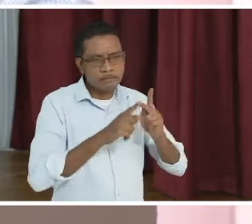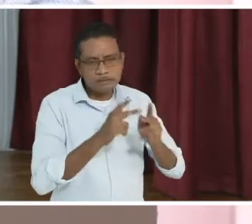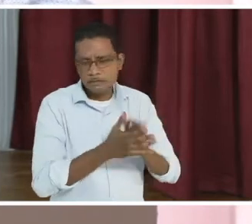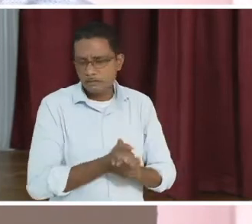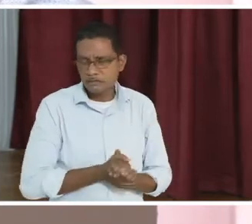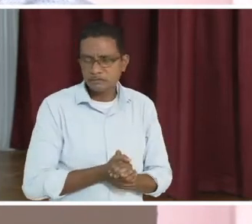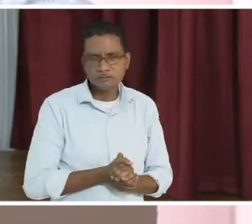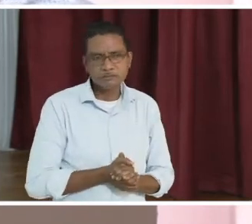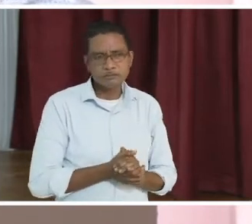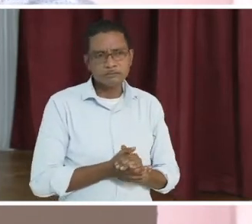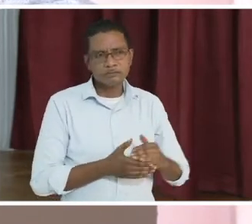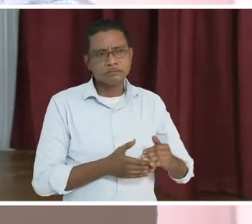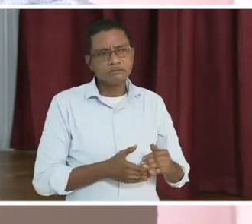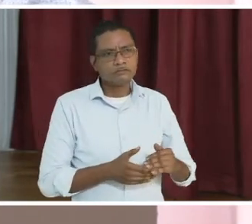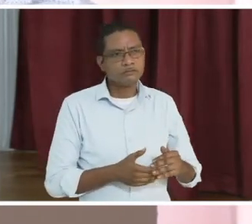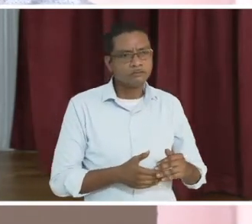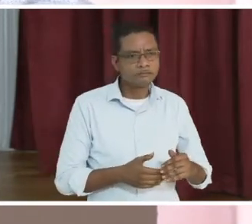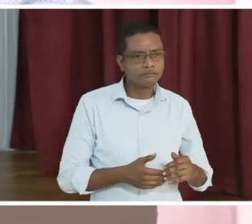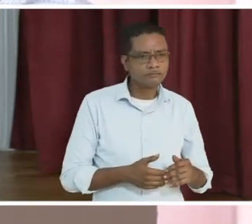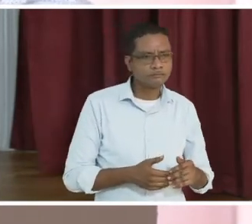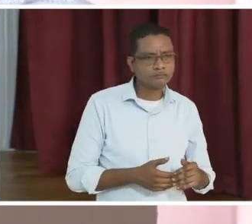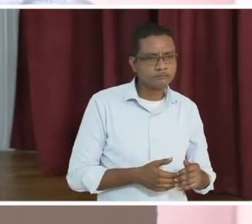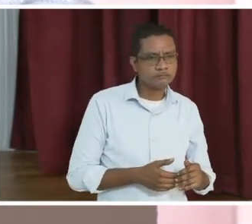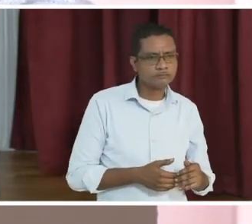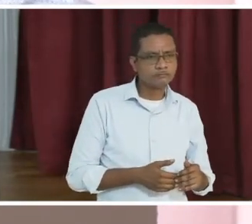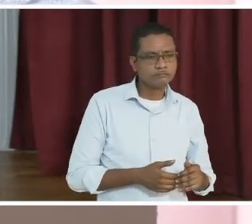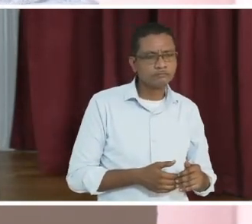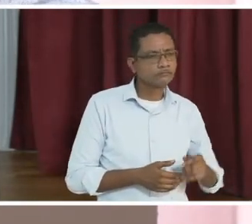know me, Mr. Sankar, Rajiv. They'll call for me, they'll